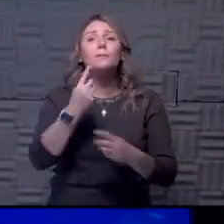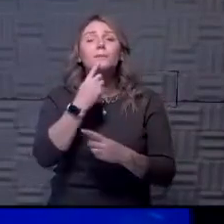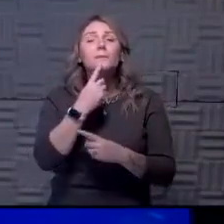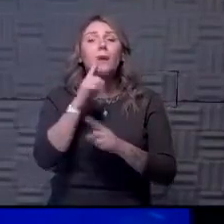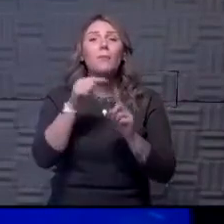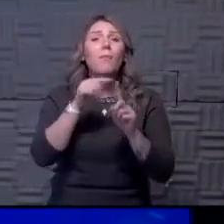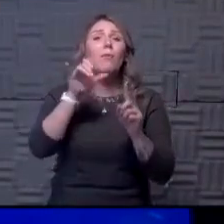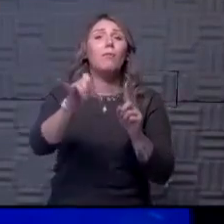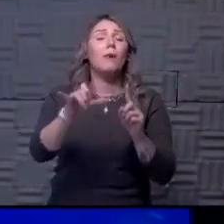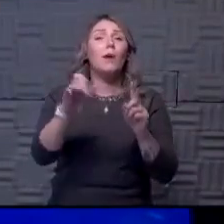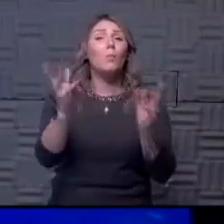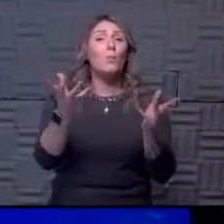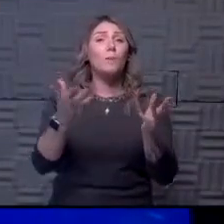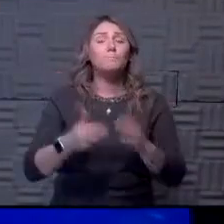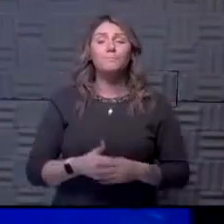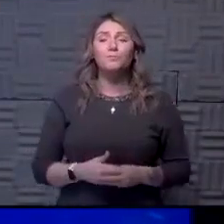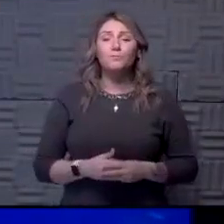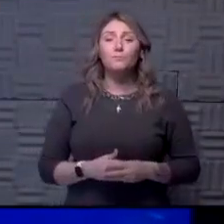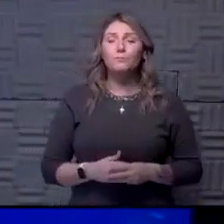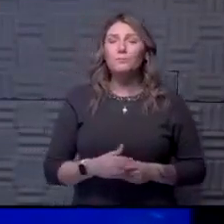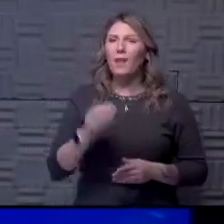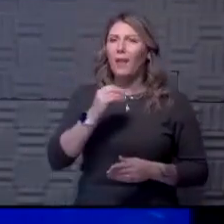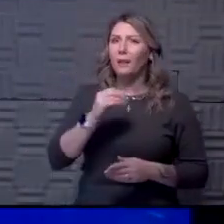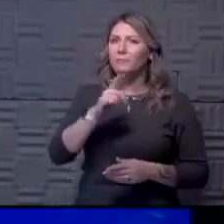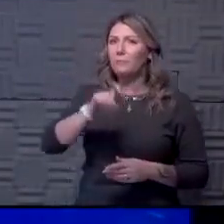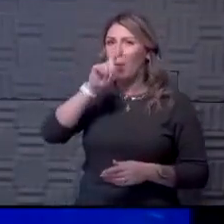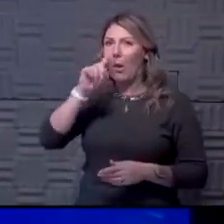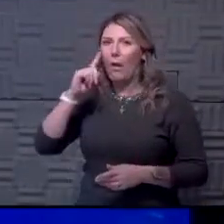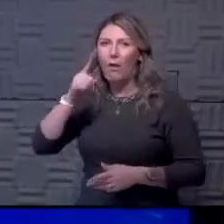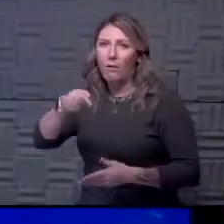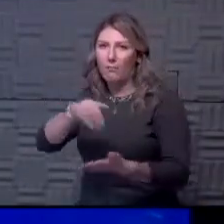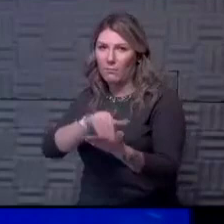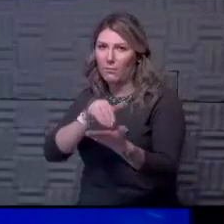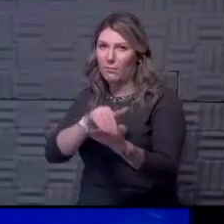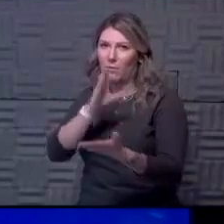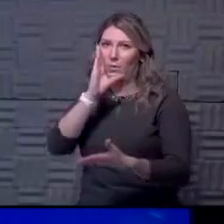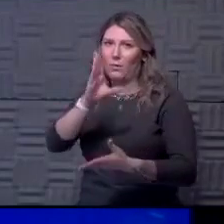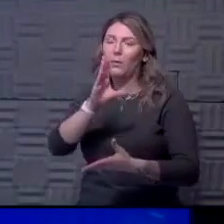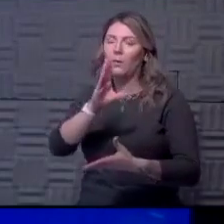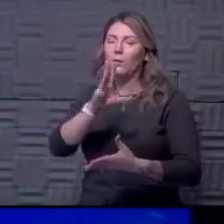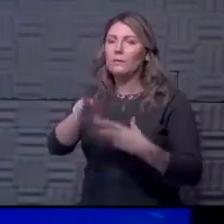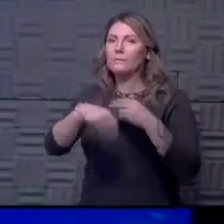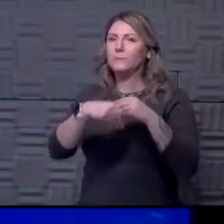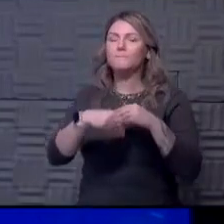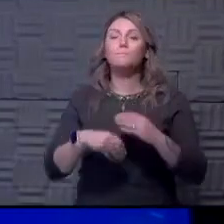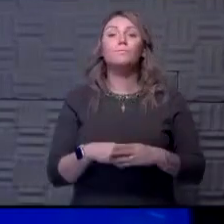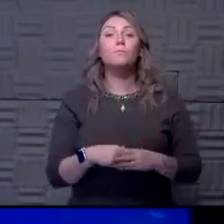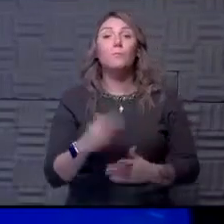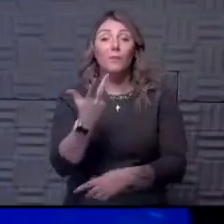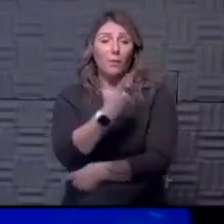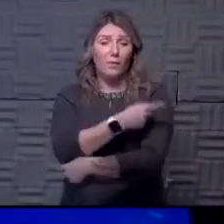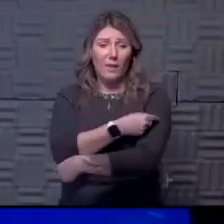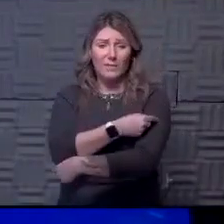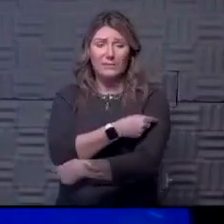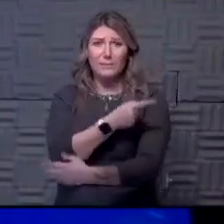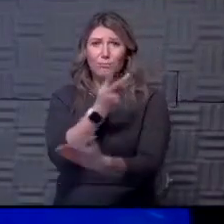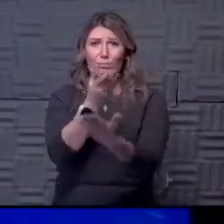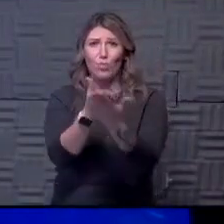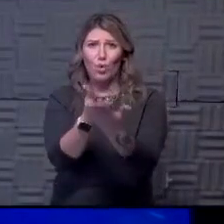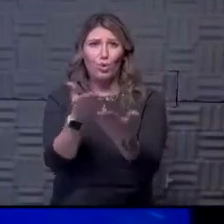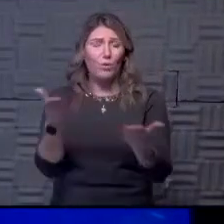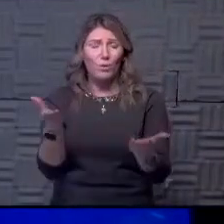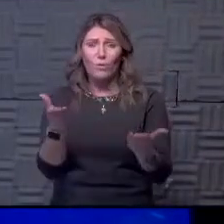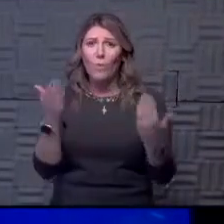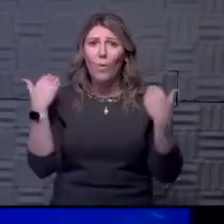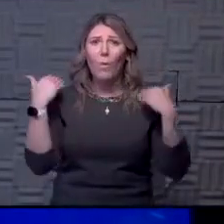it is that, and Hawkeye will join with me here, but the vaccines have been shown to be